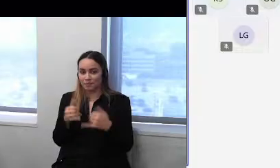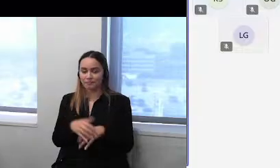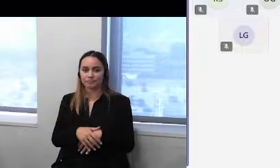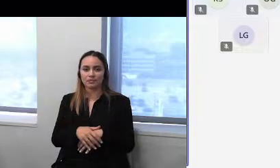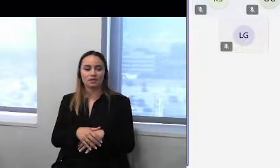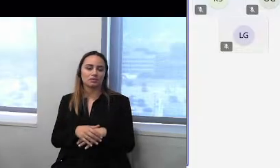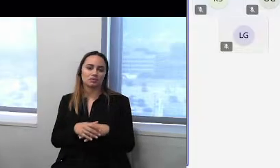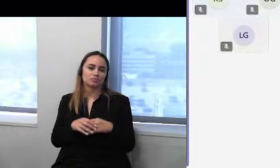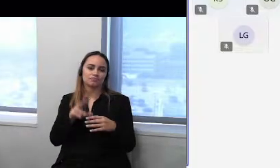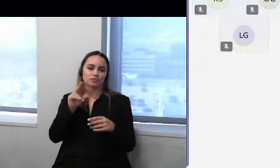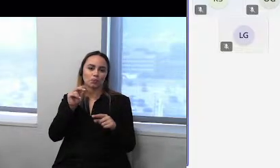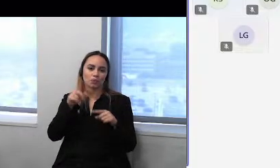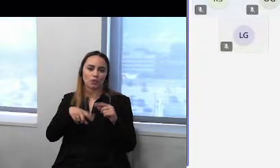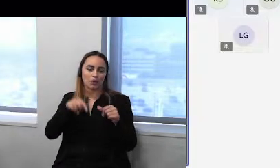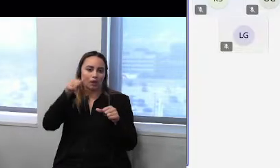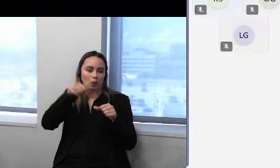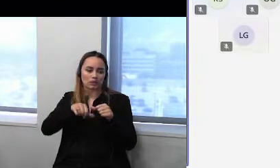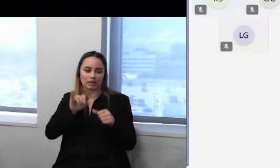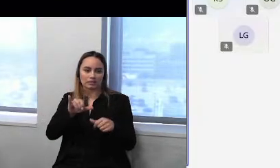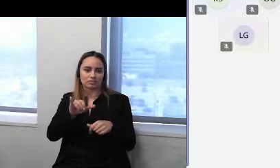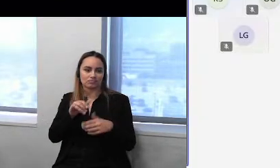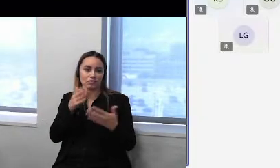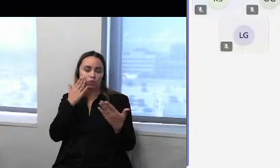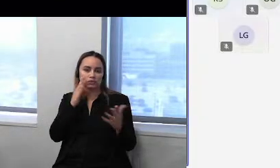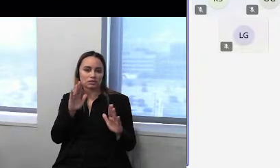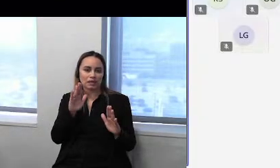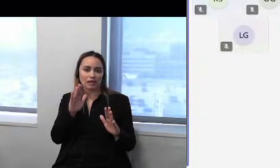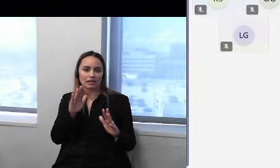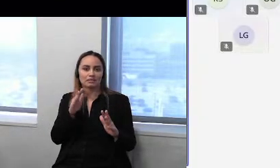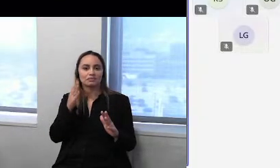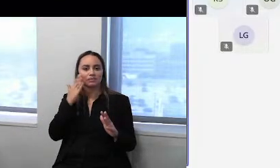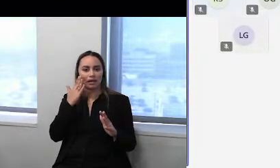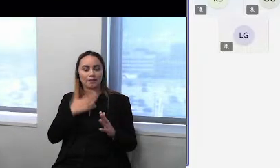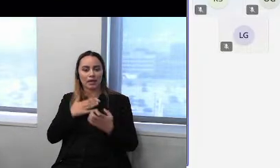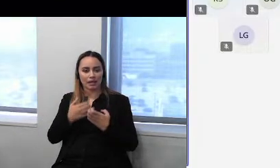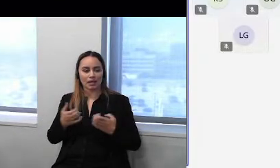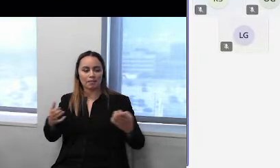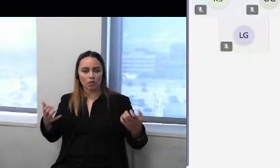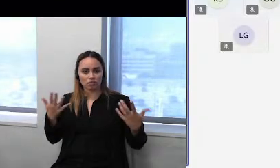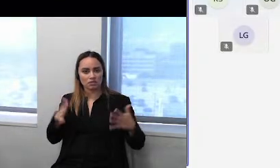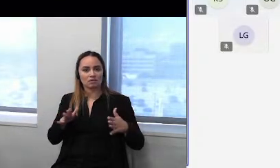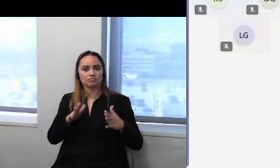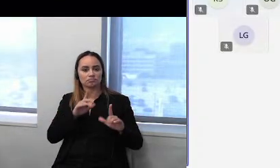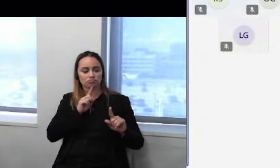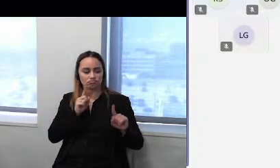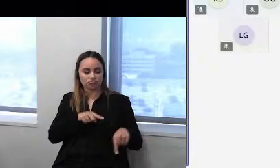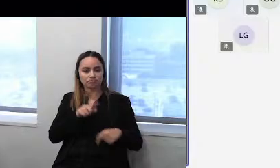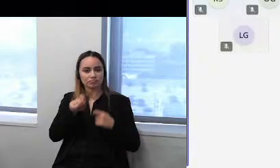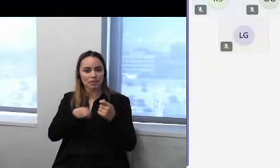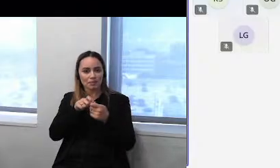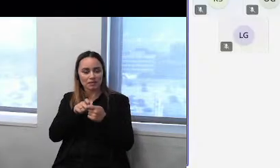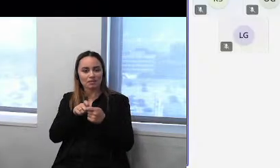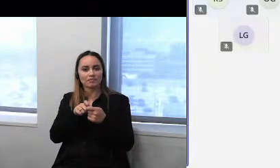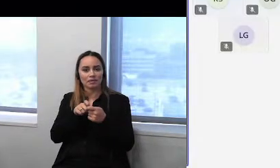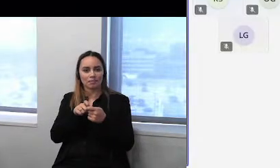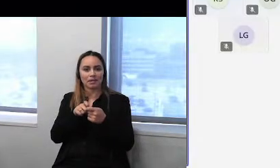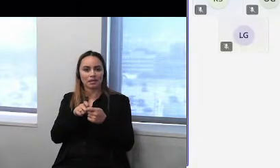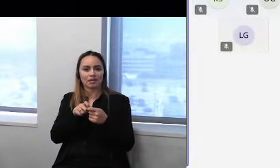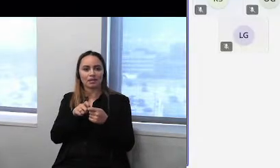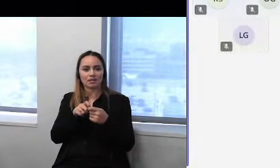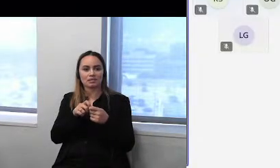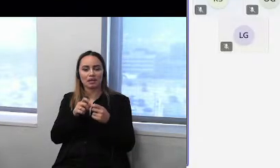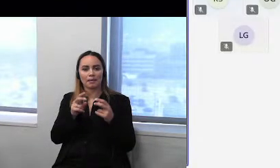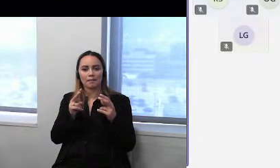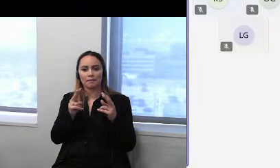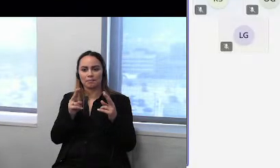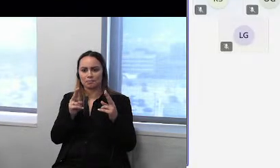that right now. I don't know specifically there is. I know that my team has been asked, but you're being very specific as to there is a specific task force or something. I do not know that.